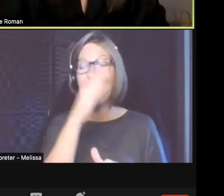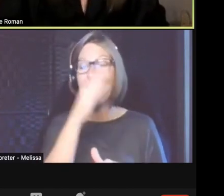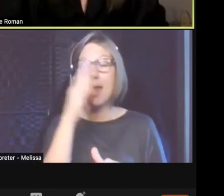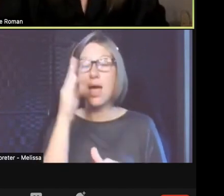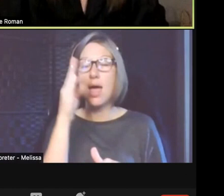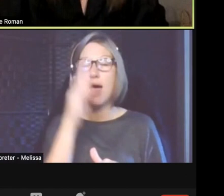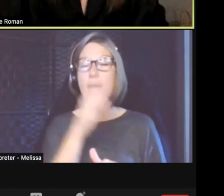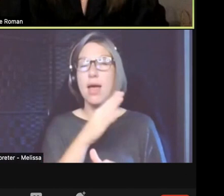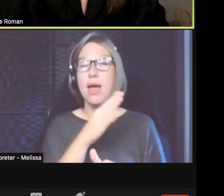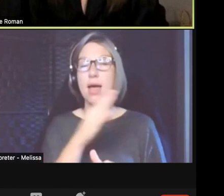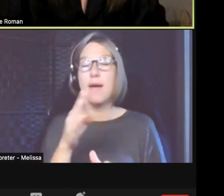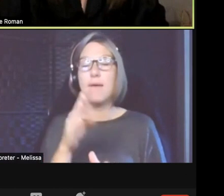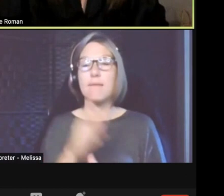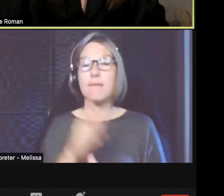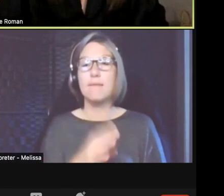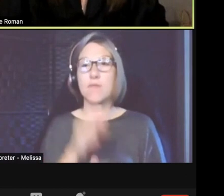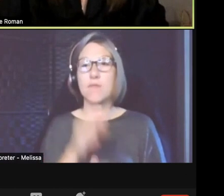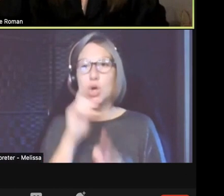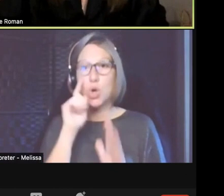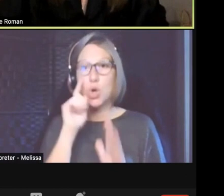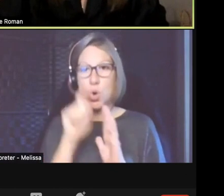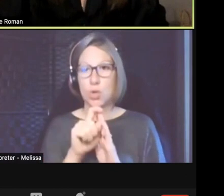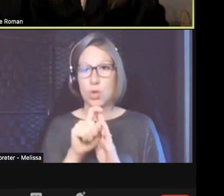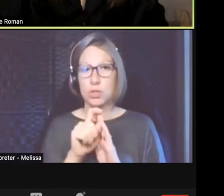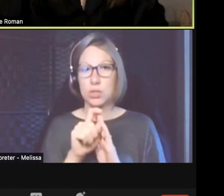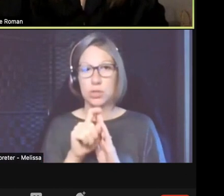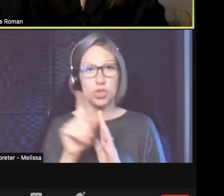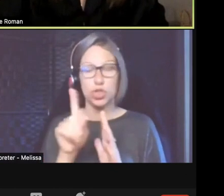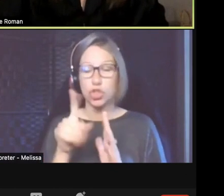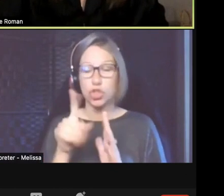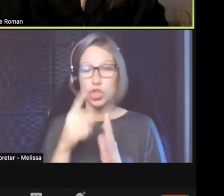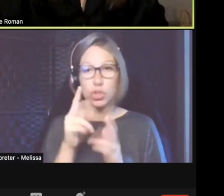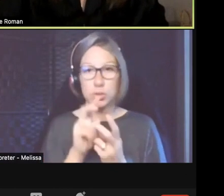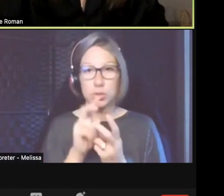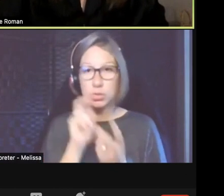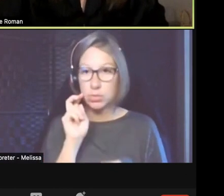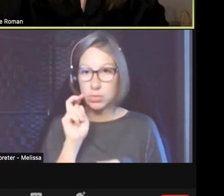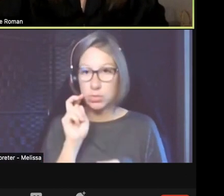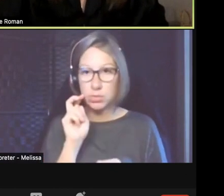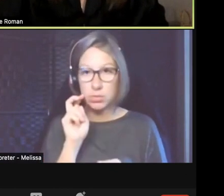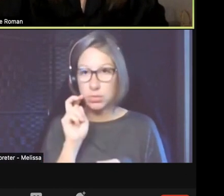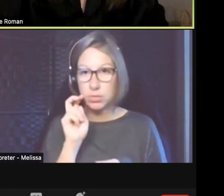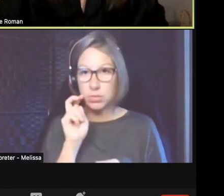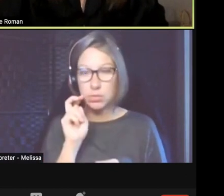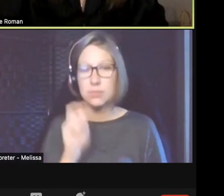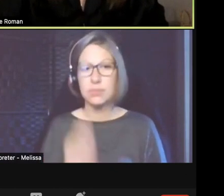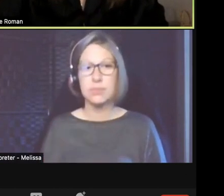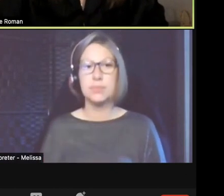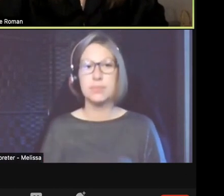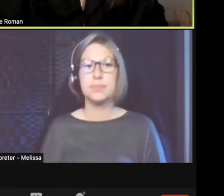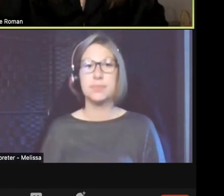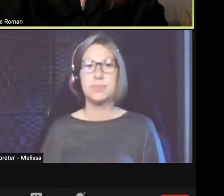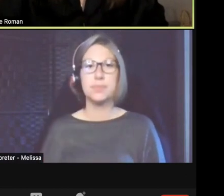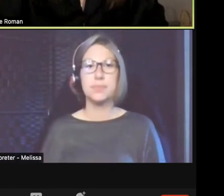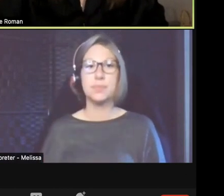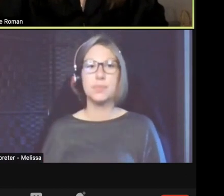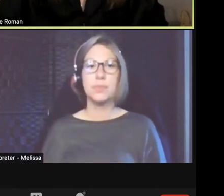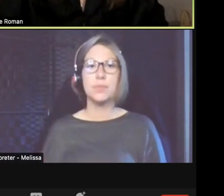ever noticed. Shocked. Okay.